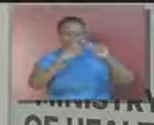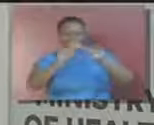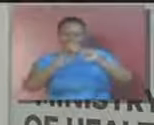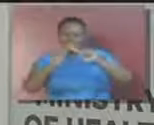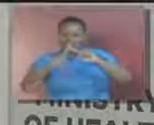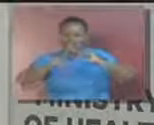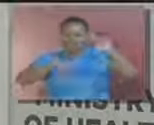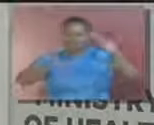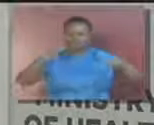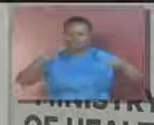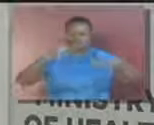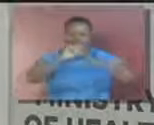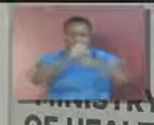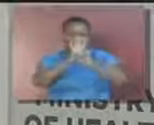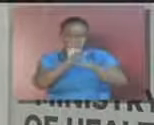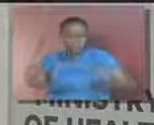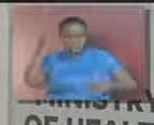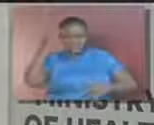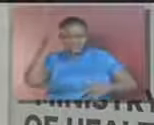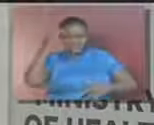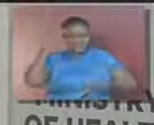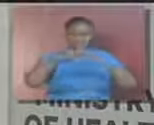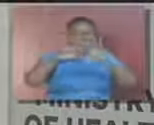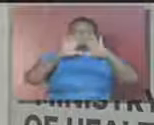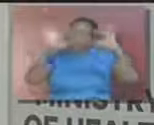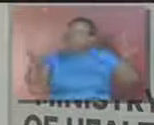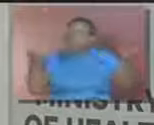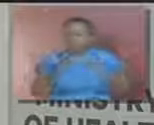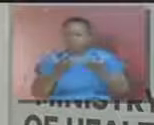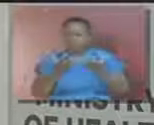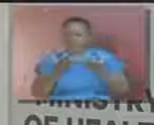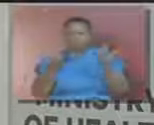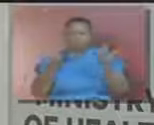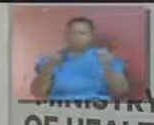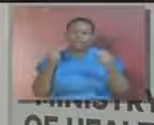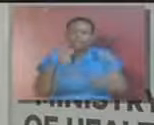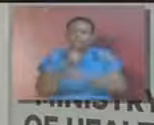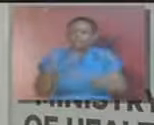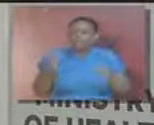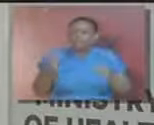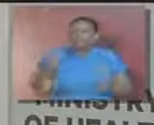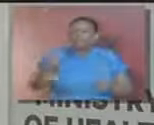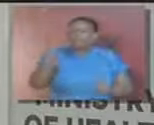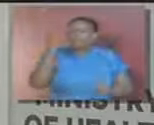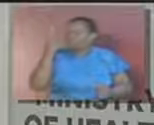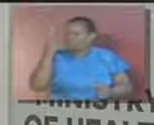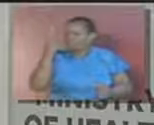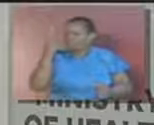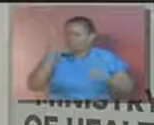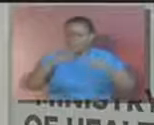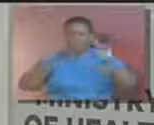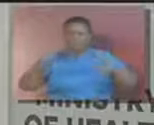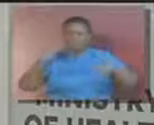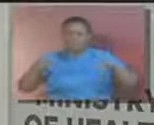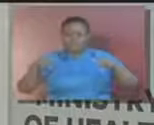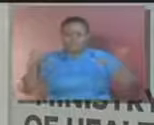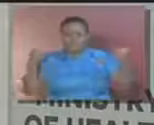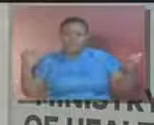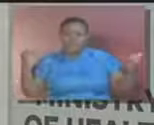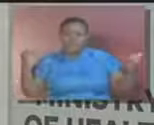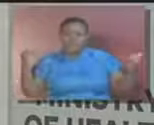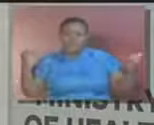course, India having the latest sort of variant of concern, which is a de novo sort of variant being developed in their country.